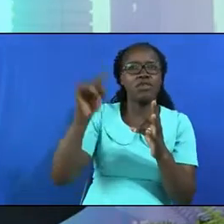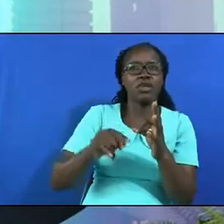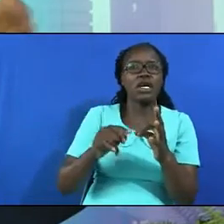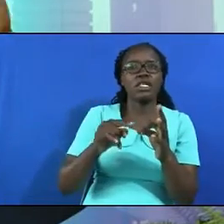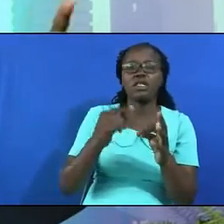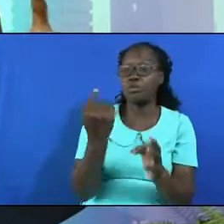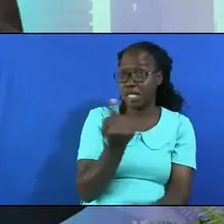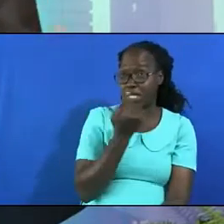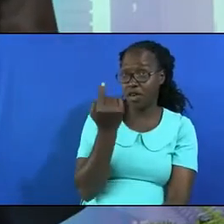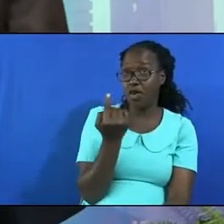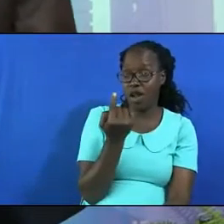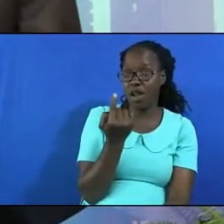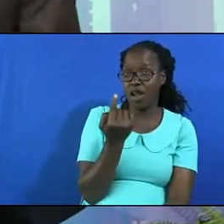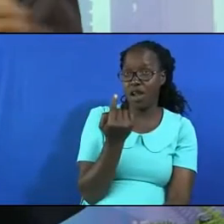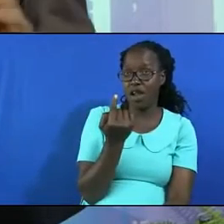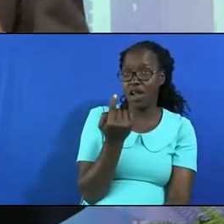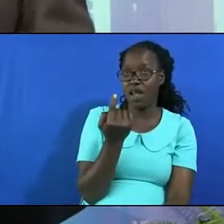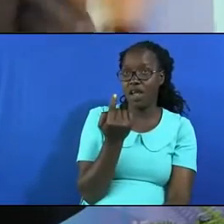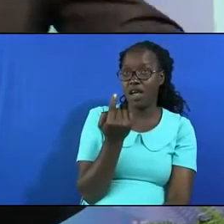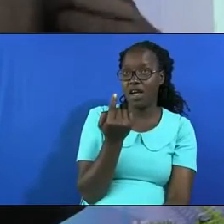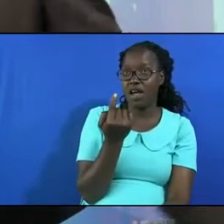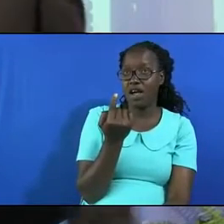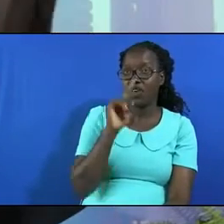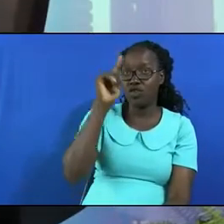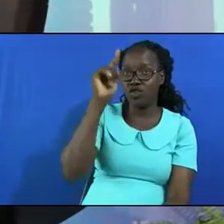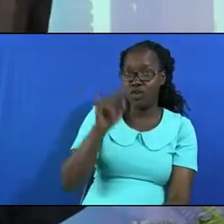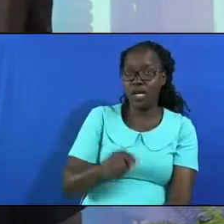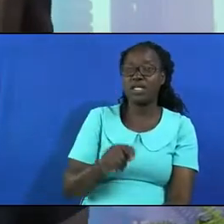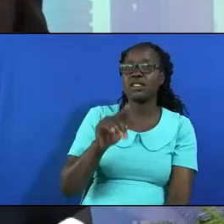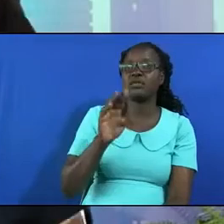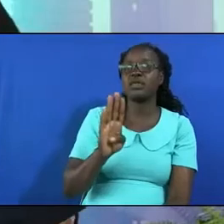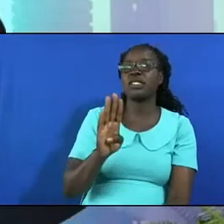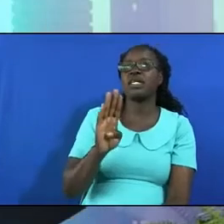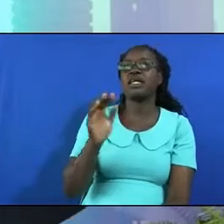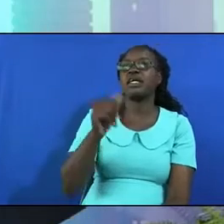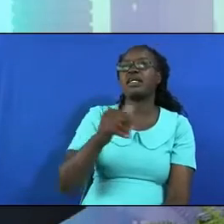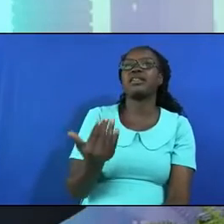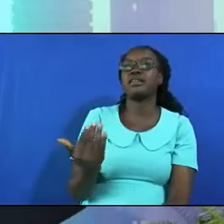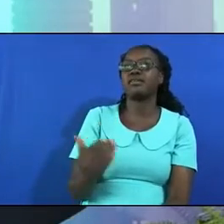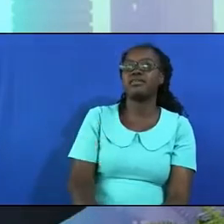be single, you can't be anything.